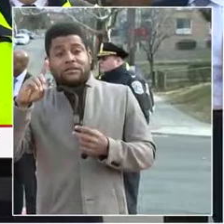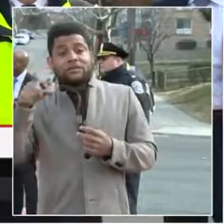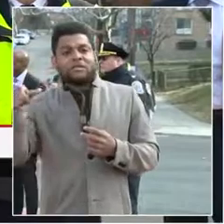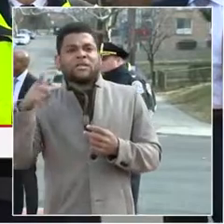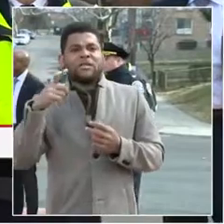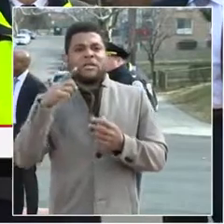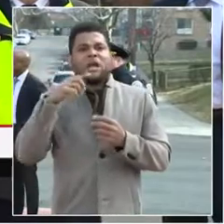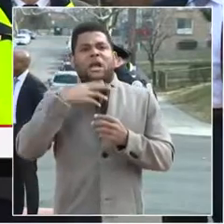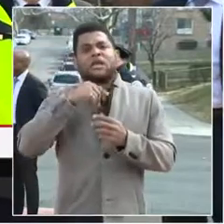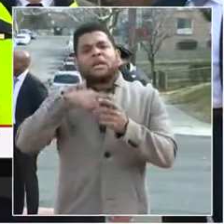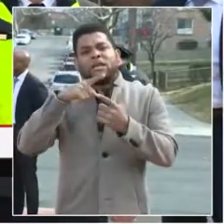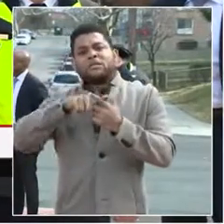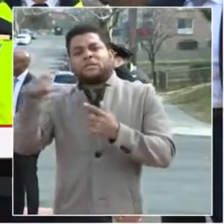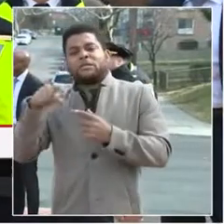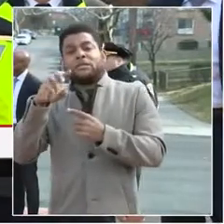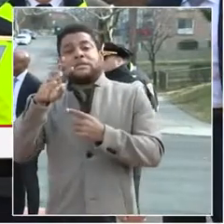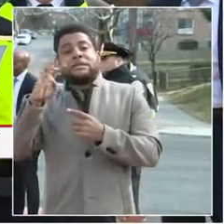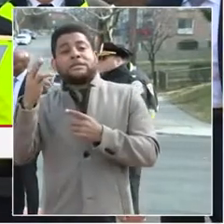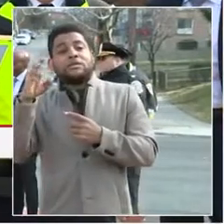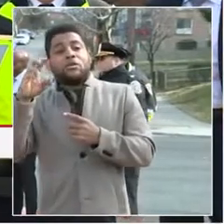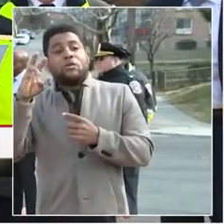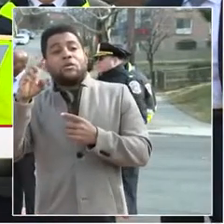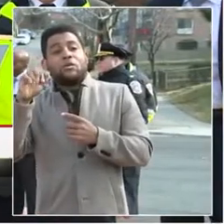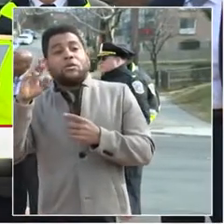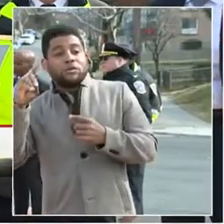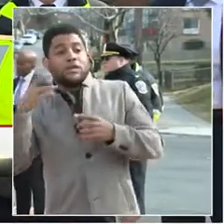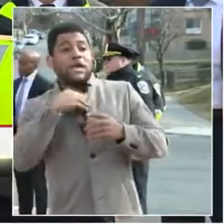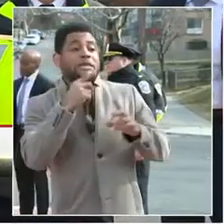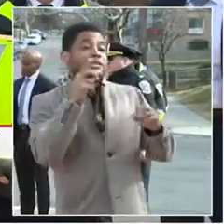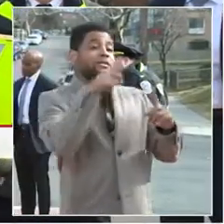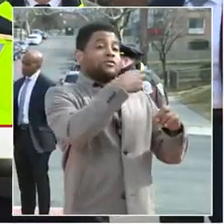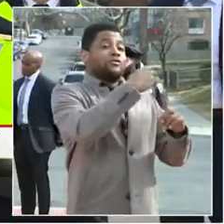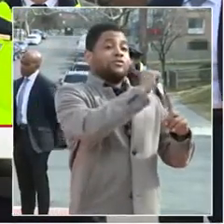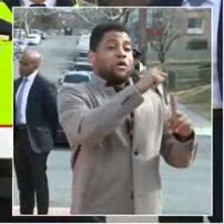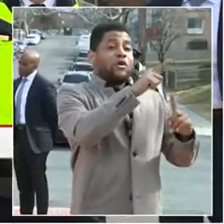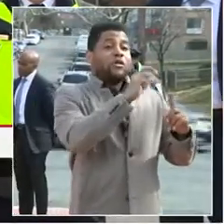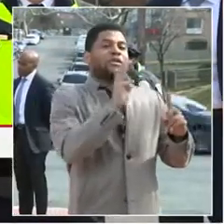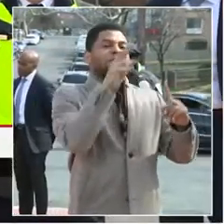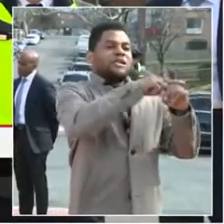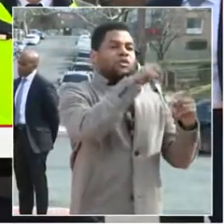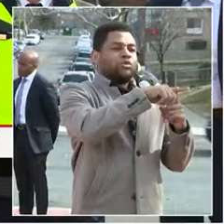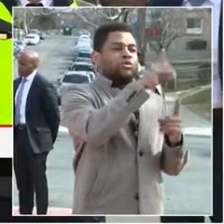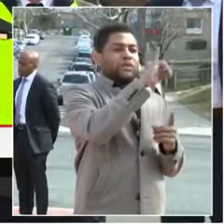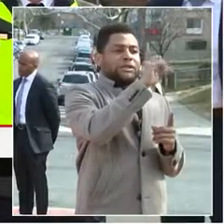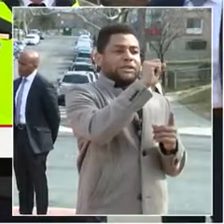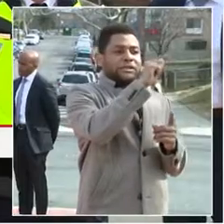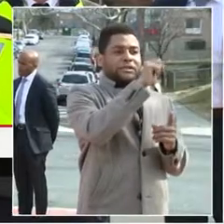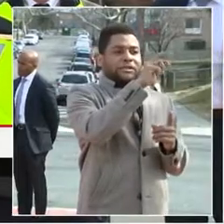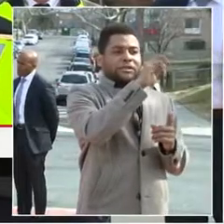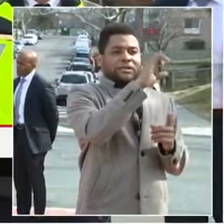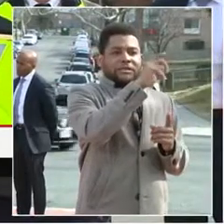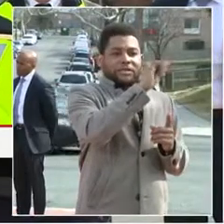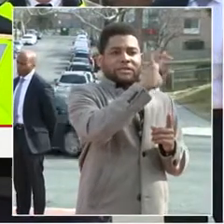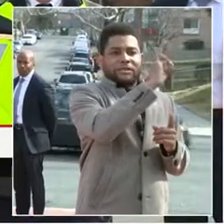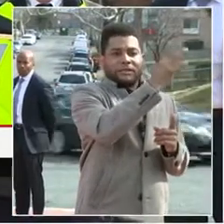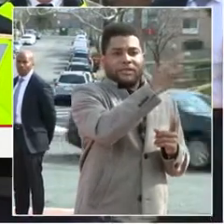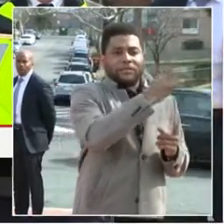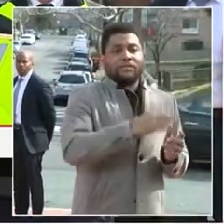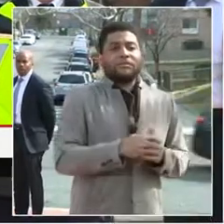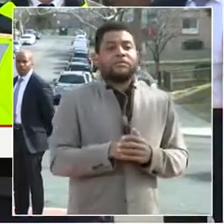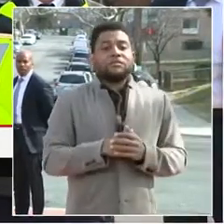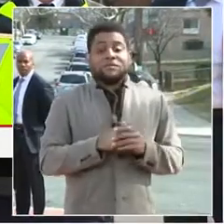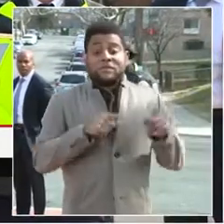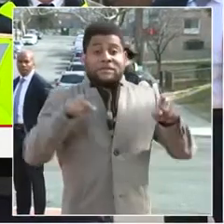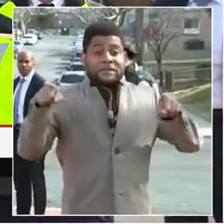District. They work under the leadership of Commander Darnell Robinson at 6D and Commander John Branch over at